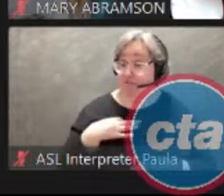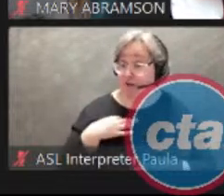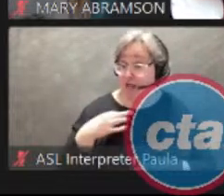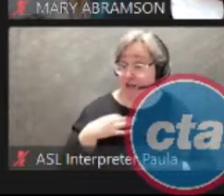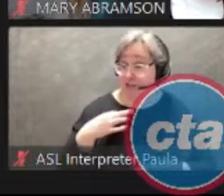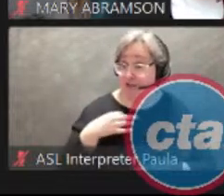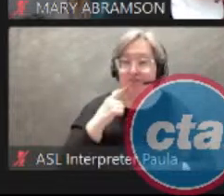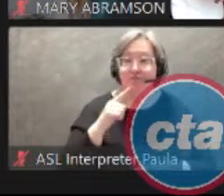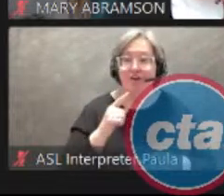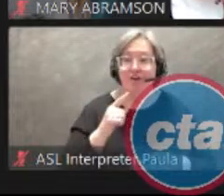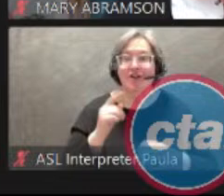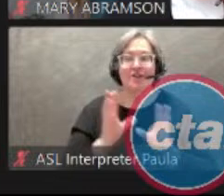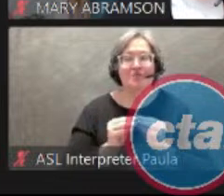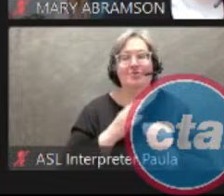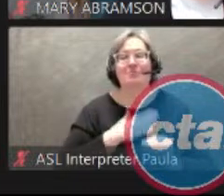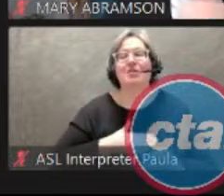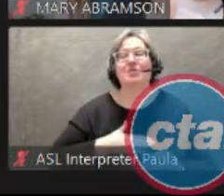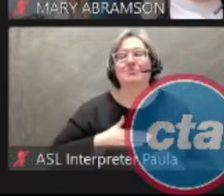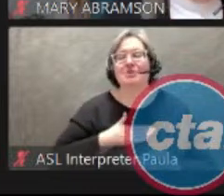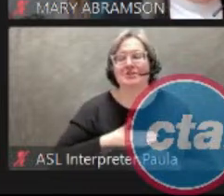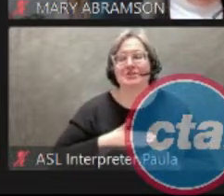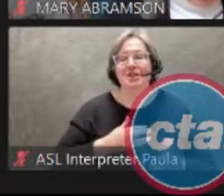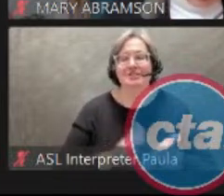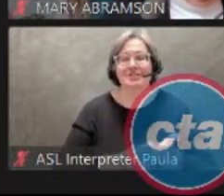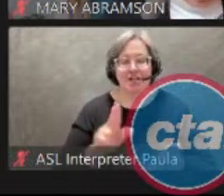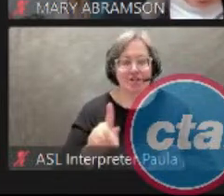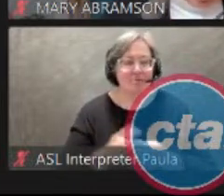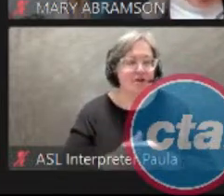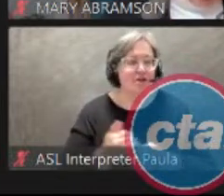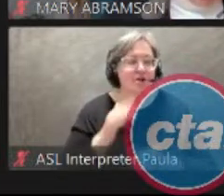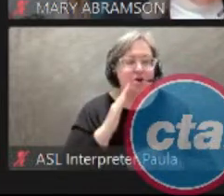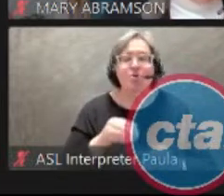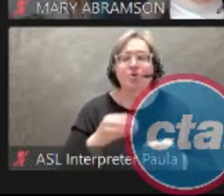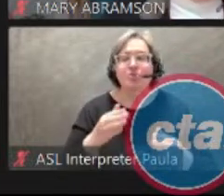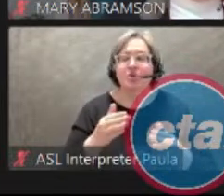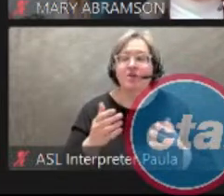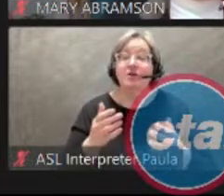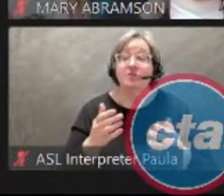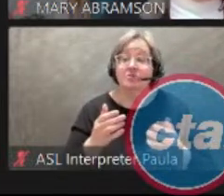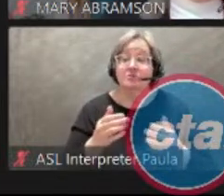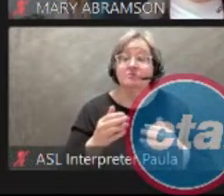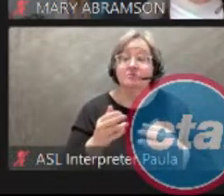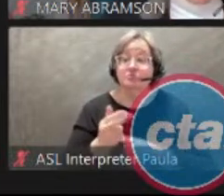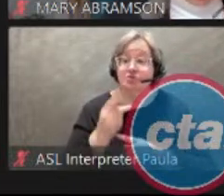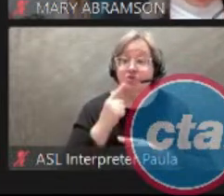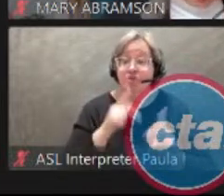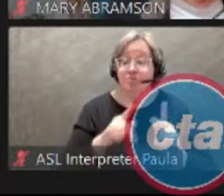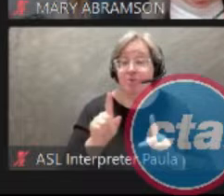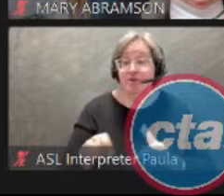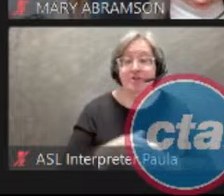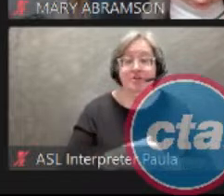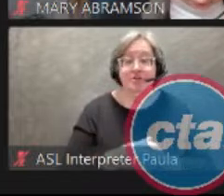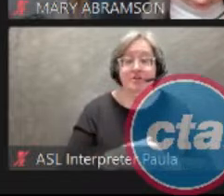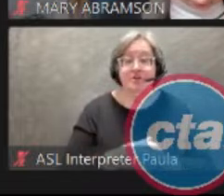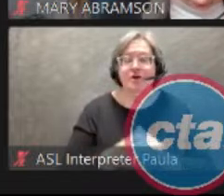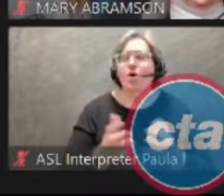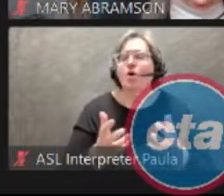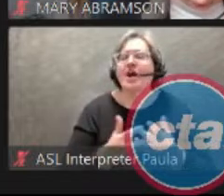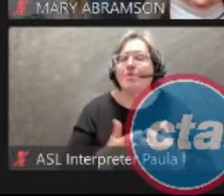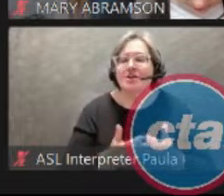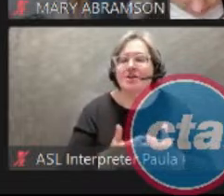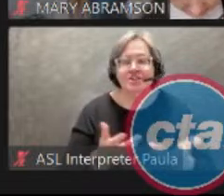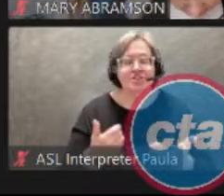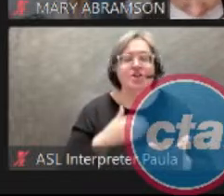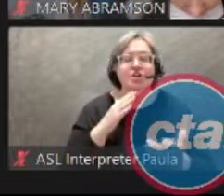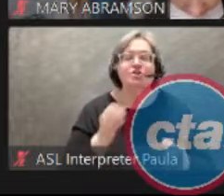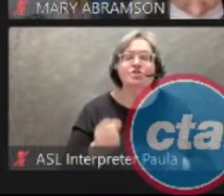volunteering for the convention, please have them sign up. We will be providing accommodations for people who need them. There's so many jobs that can be done as part of